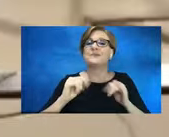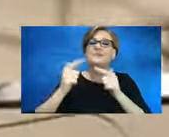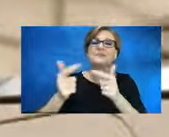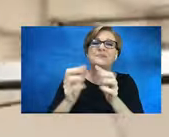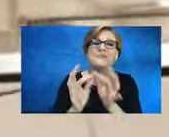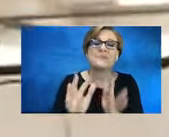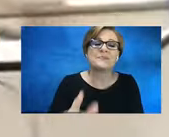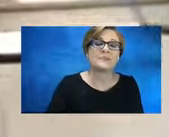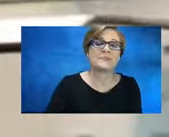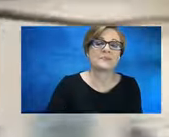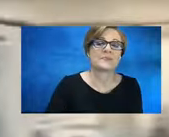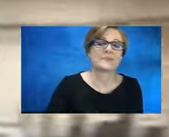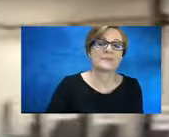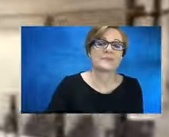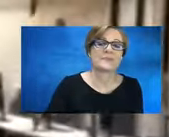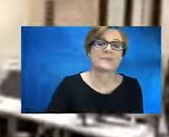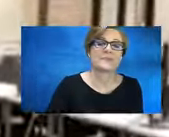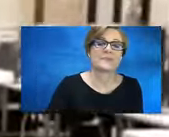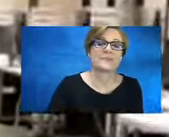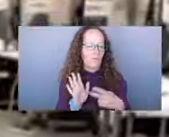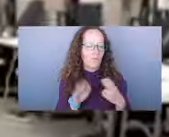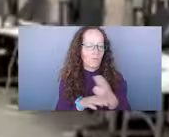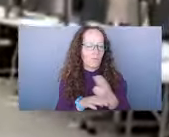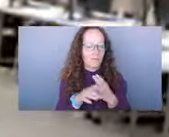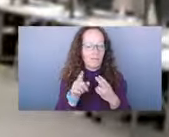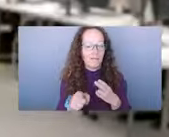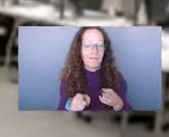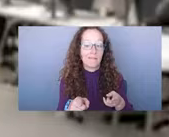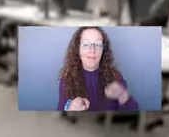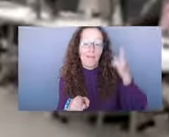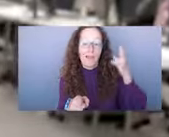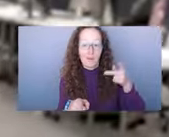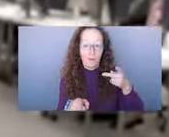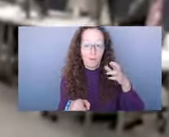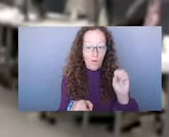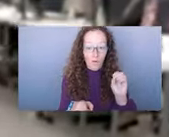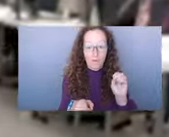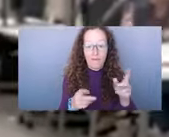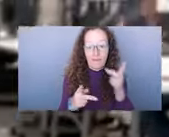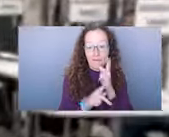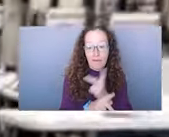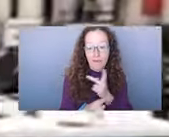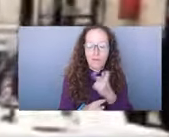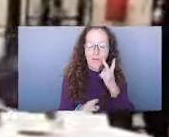use here on one of our high-pro tabulators and a couple of the ports that are exposed.